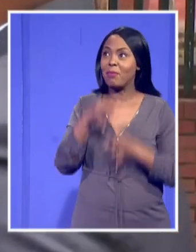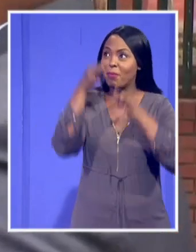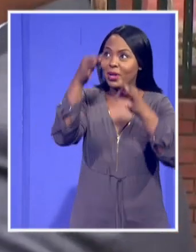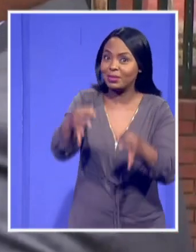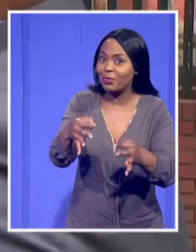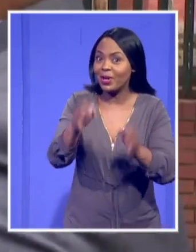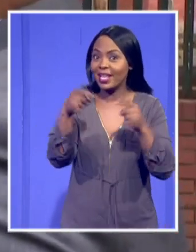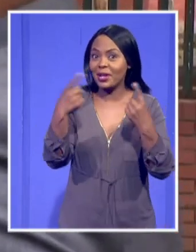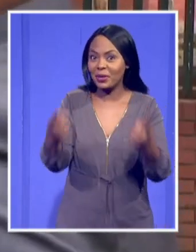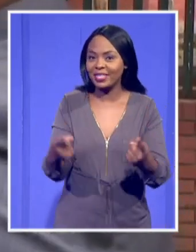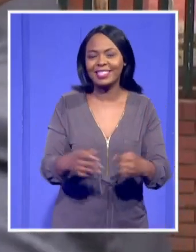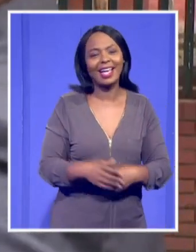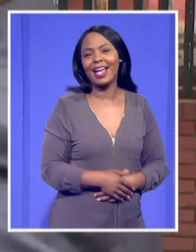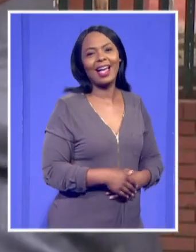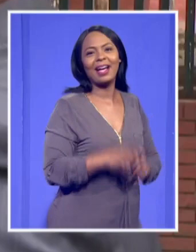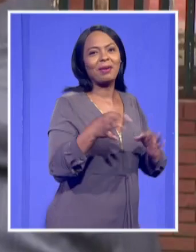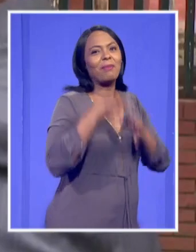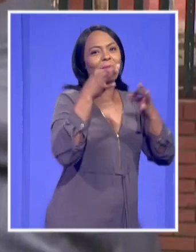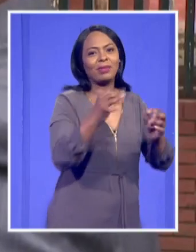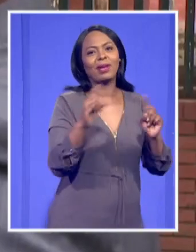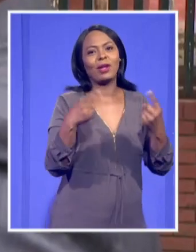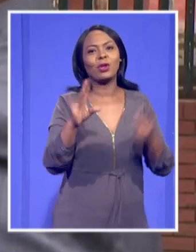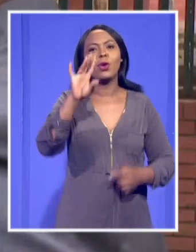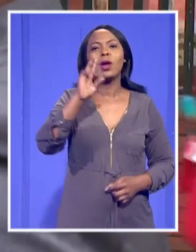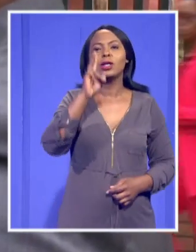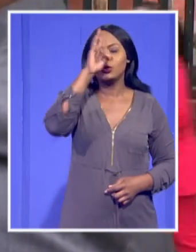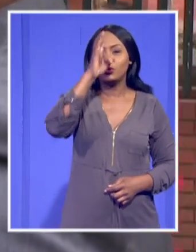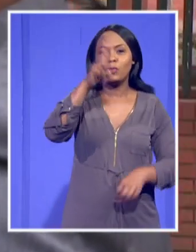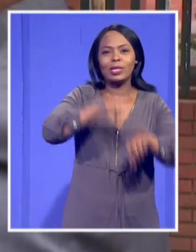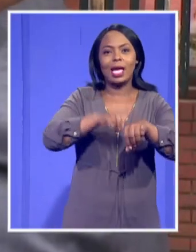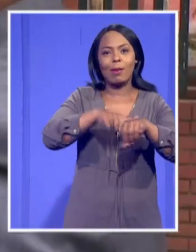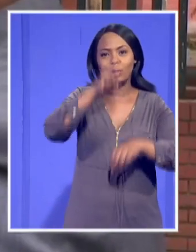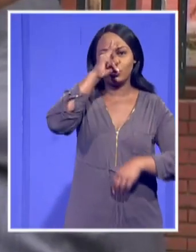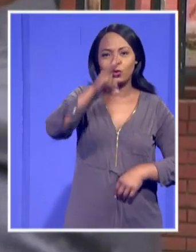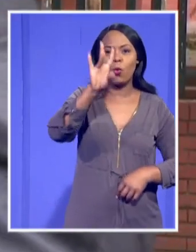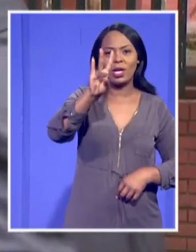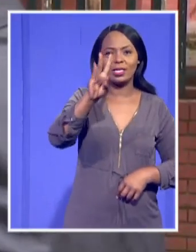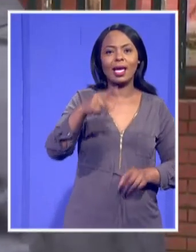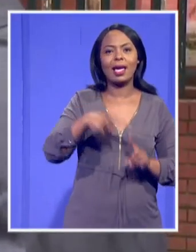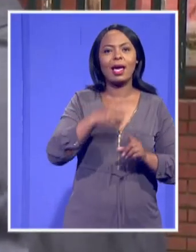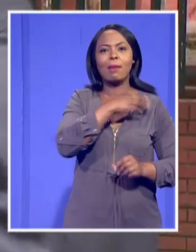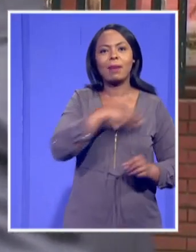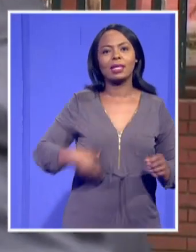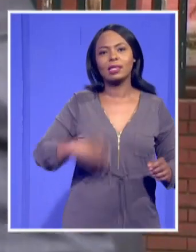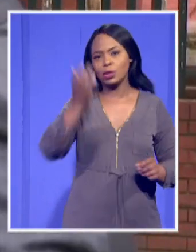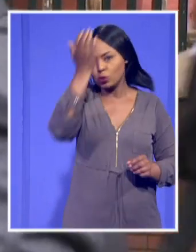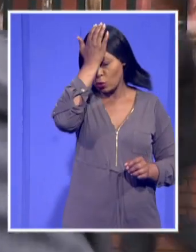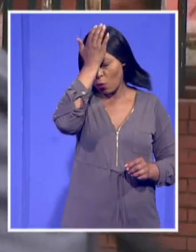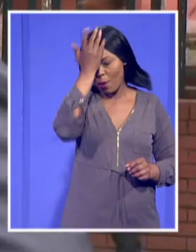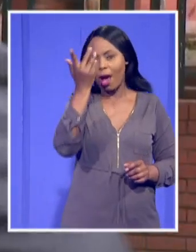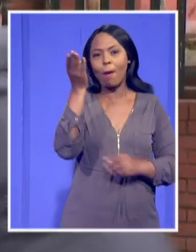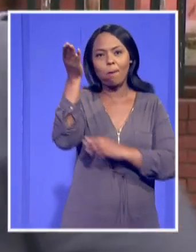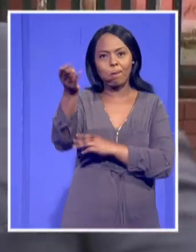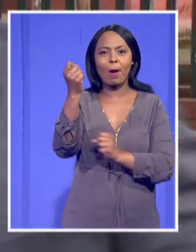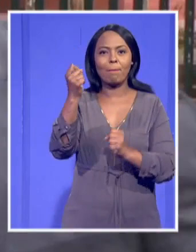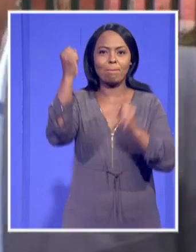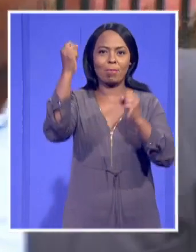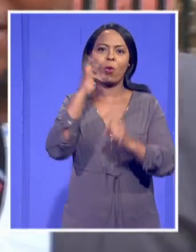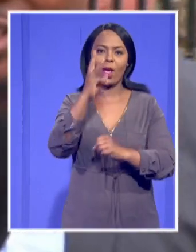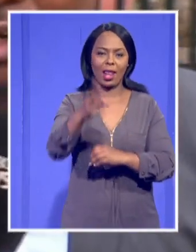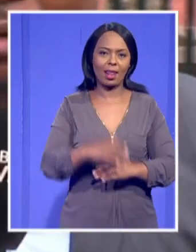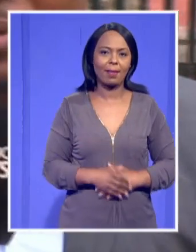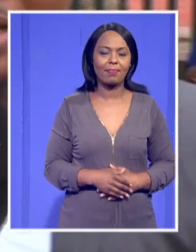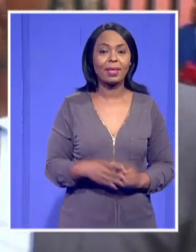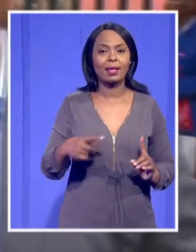No, it will not be postponed. At 2 o'clock on Wednesday, His Excellency President Zuma will be there. Thank you very much for your time. You're welcome. That's the spokesperson of